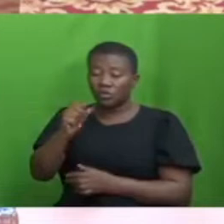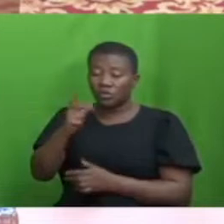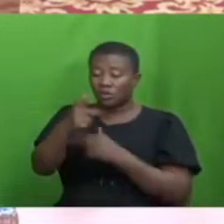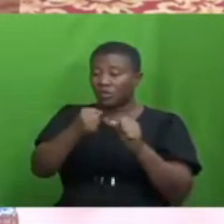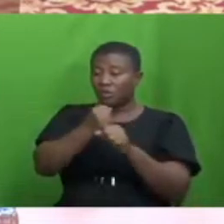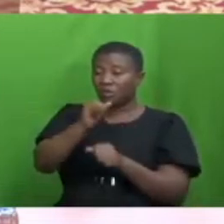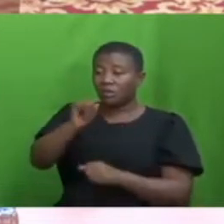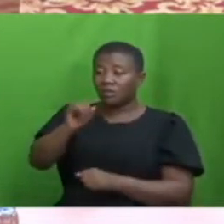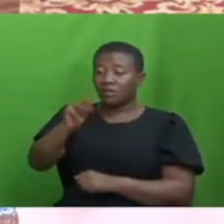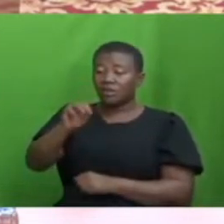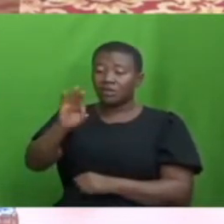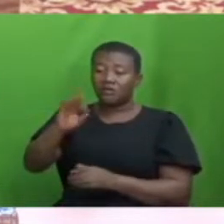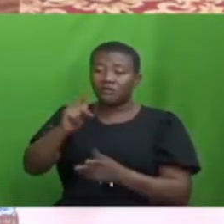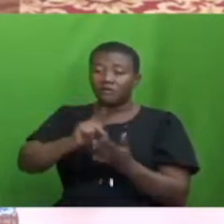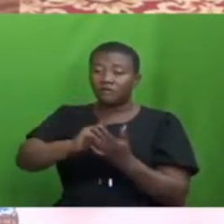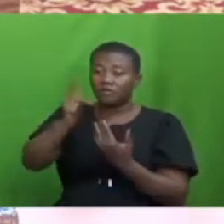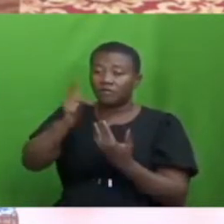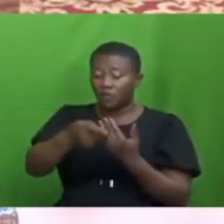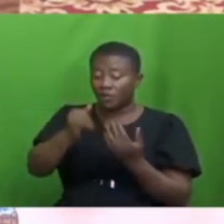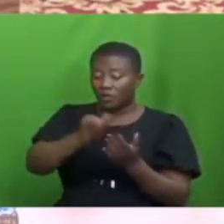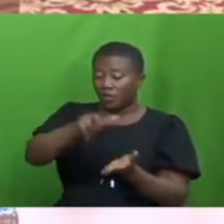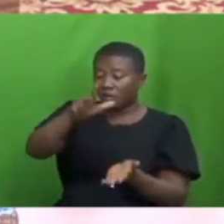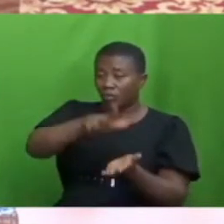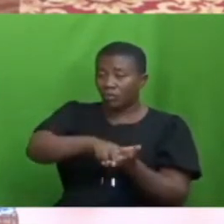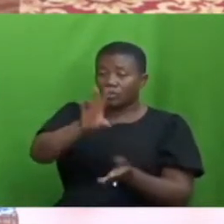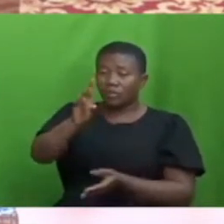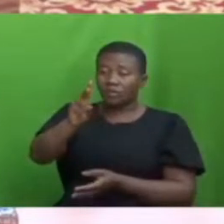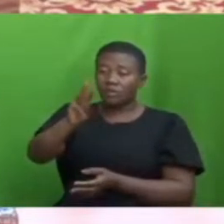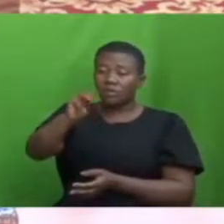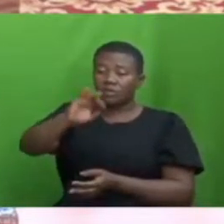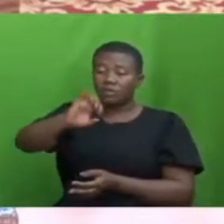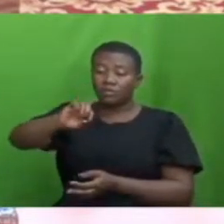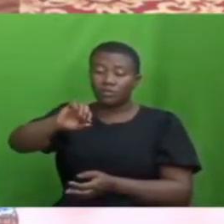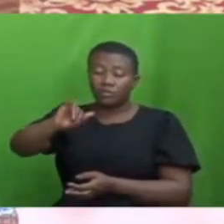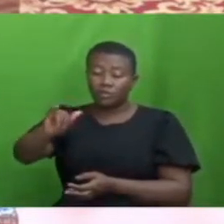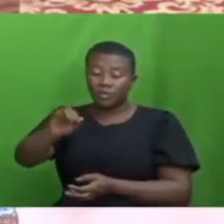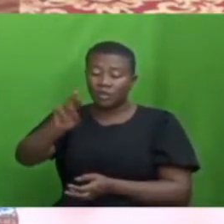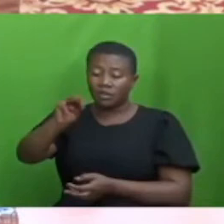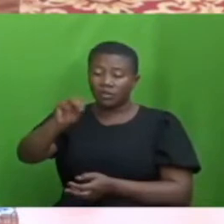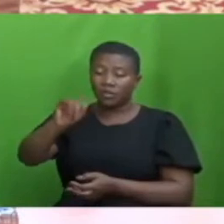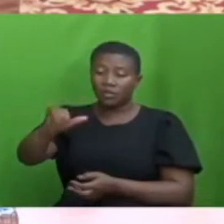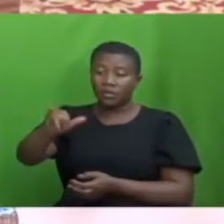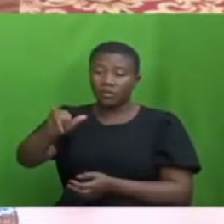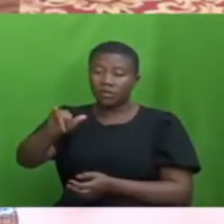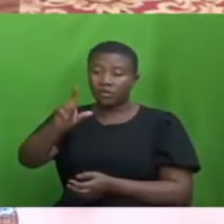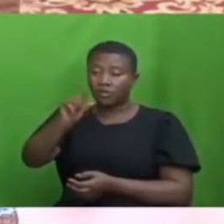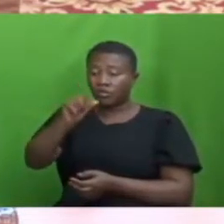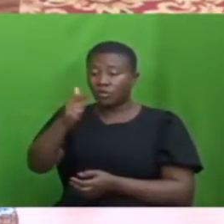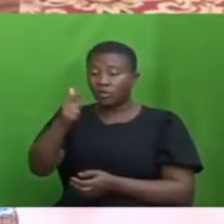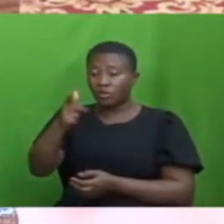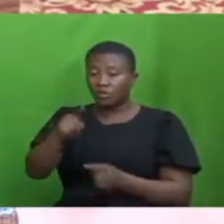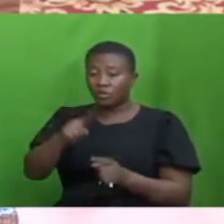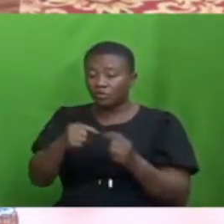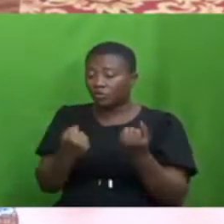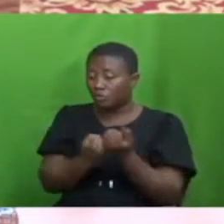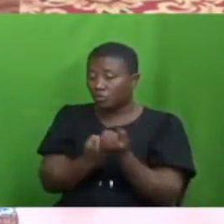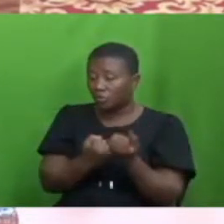ECF program, which was approved on 17th May 2023 to support the implementation of our